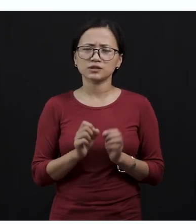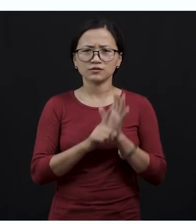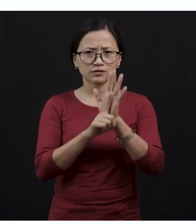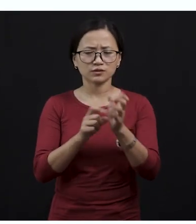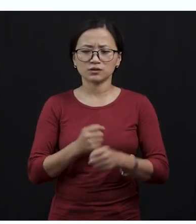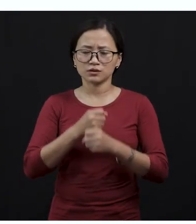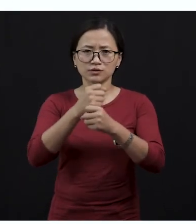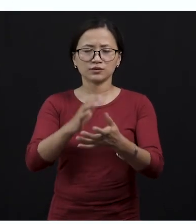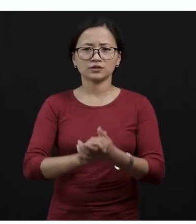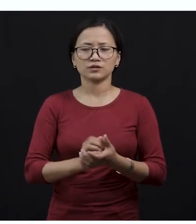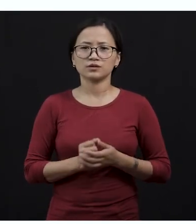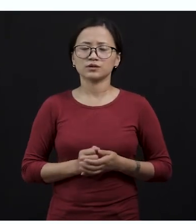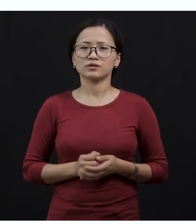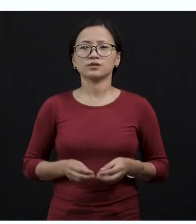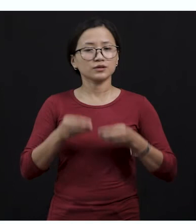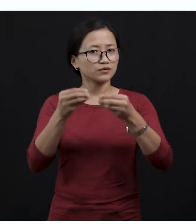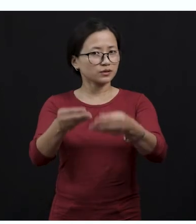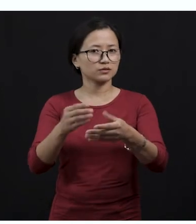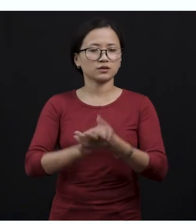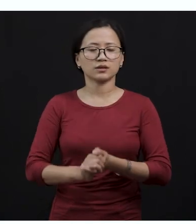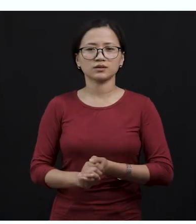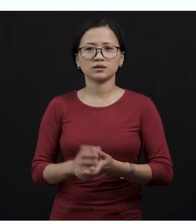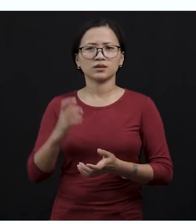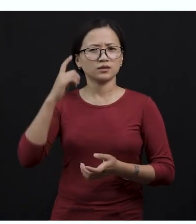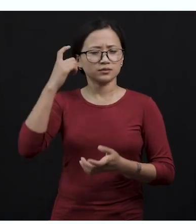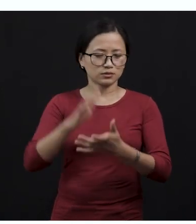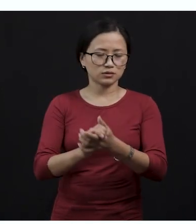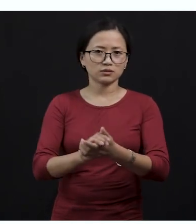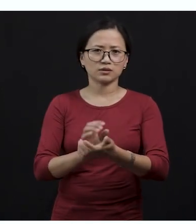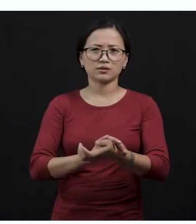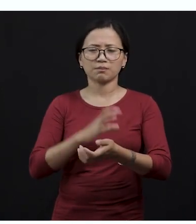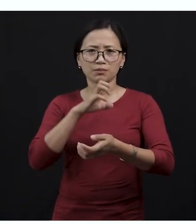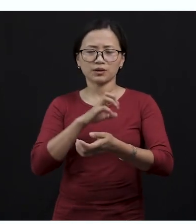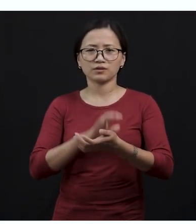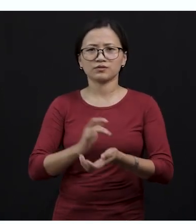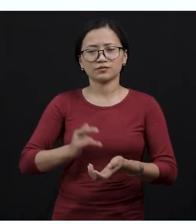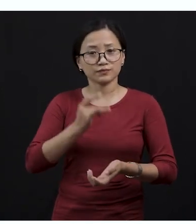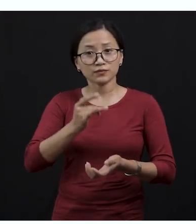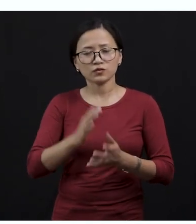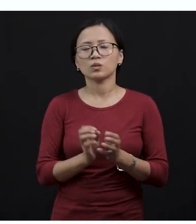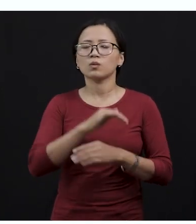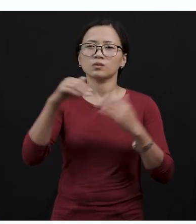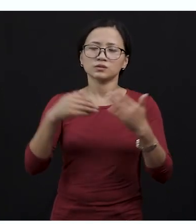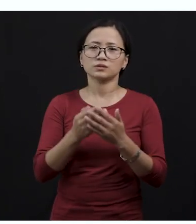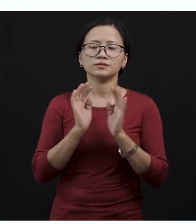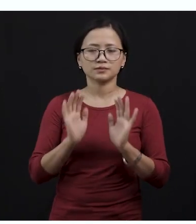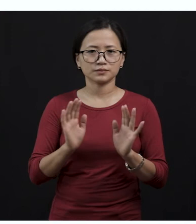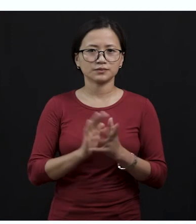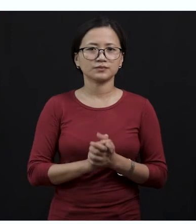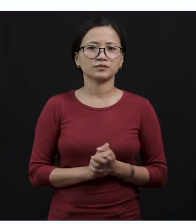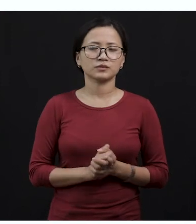it is warm, it is sweet, it is sour. The nerves senses all these things, isn't it? So the nerve cells are